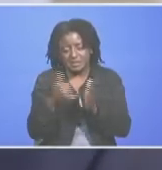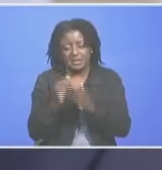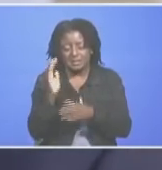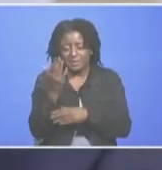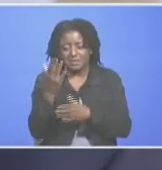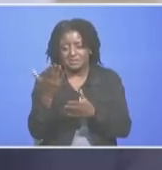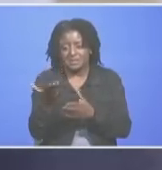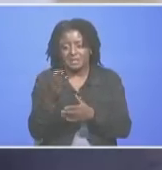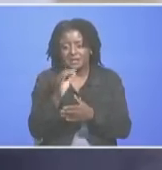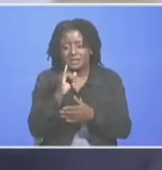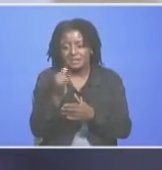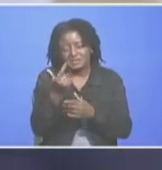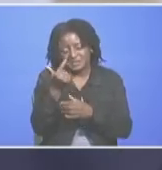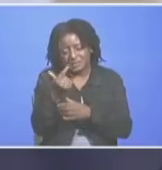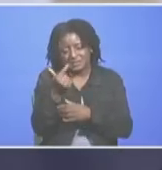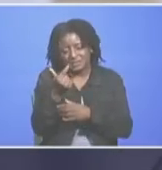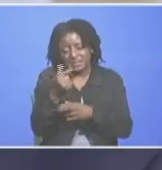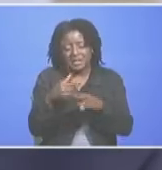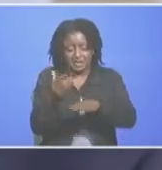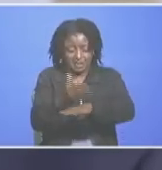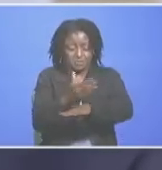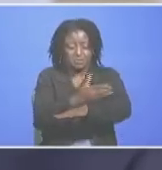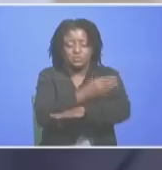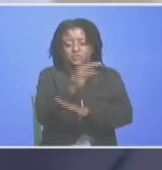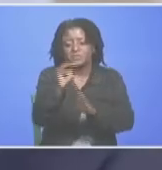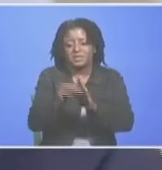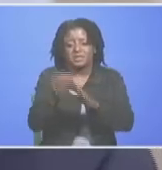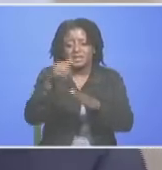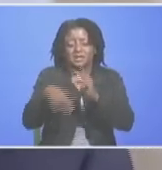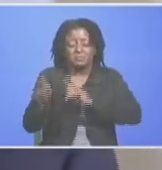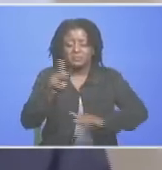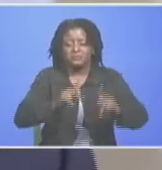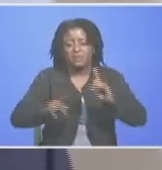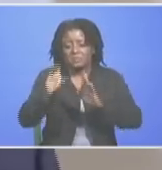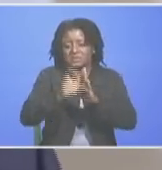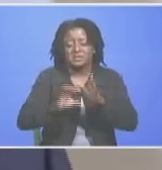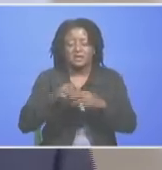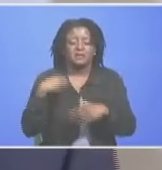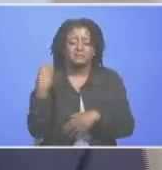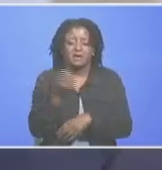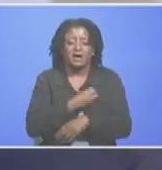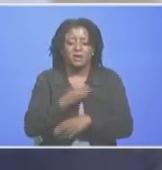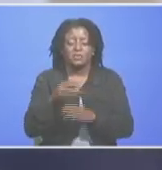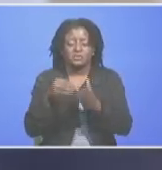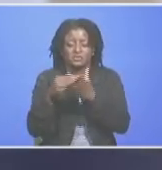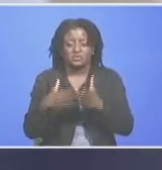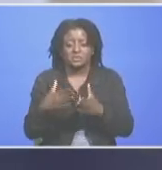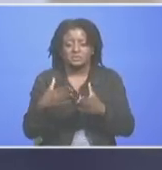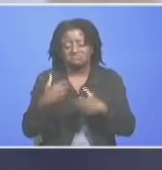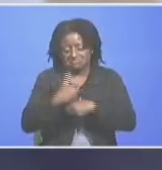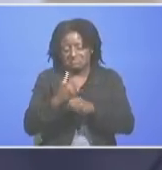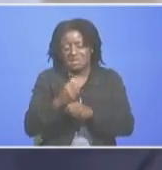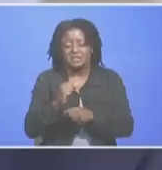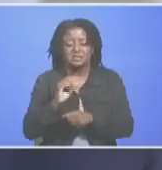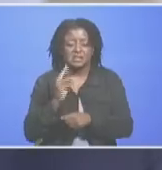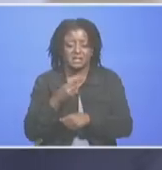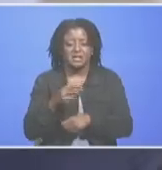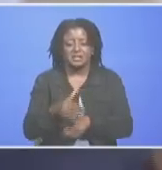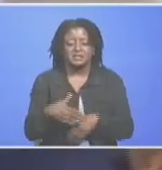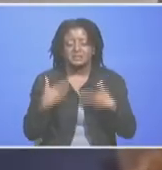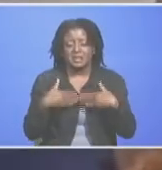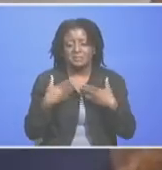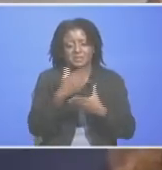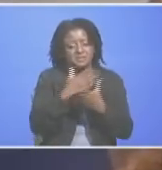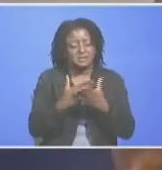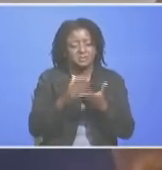if there's been a slight improvement in the performance of our students, which of course makes us very happy. A slight improvement. There are some